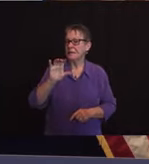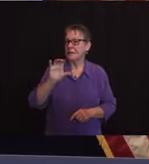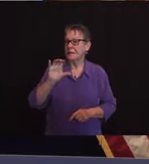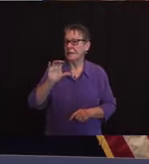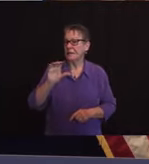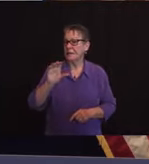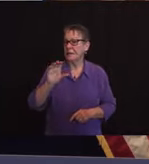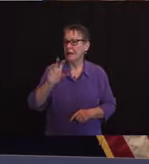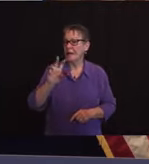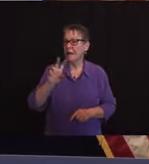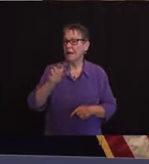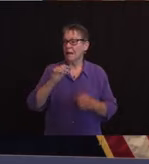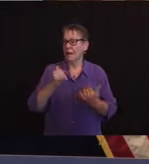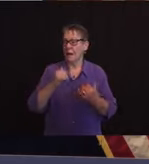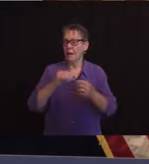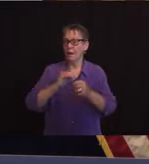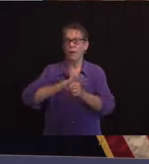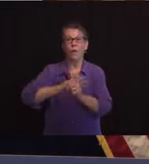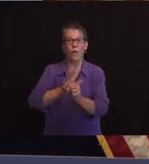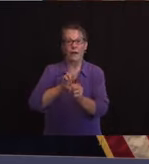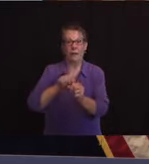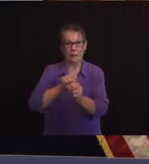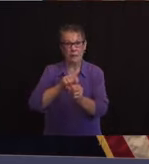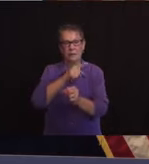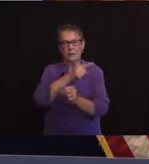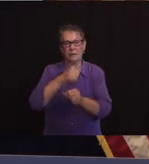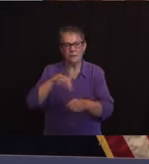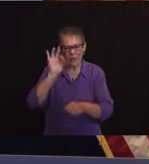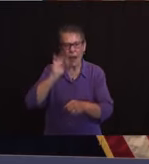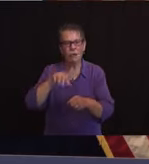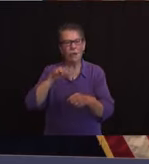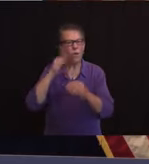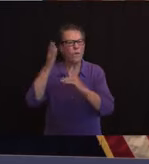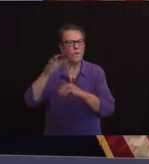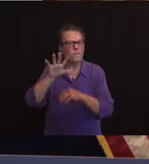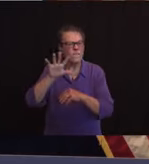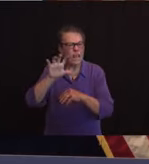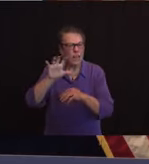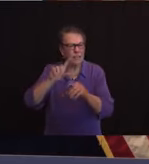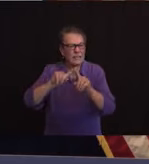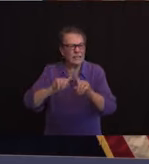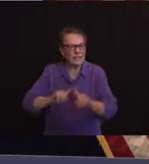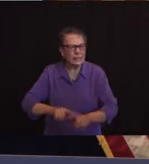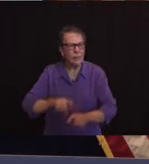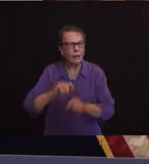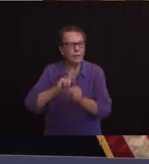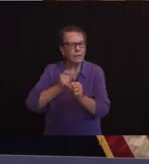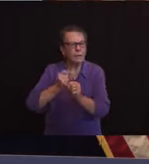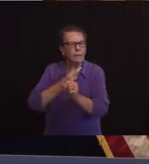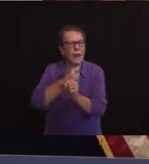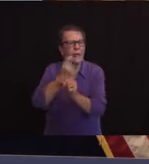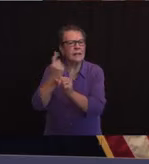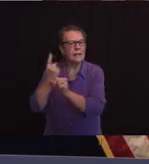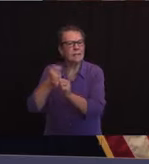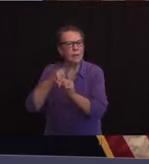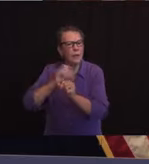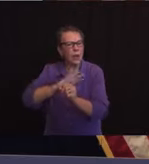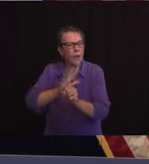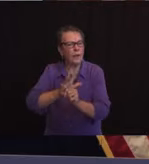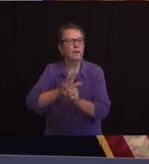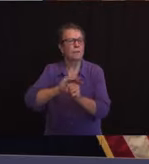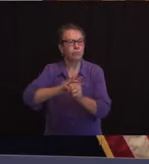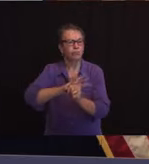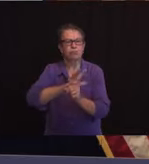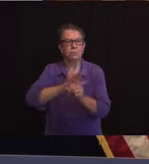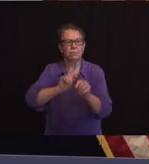variant B117. At the state veterans' homes, there are no new cases, and at the state psychiatric hospitals,